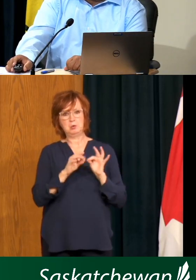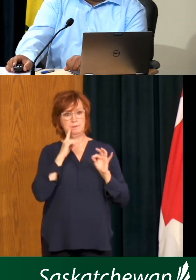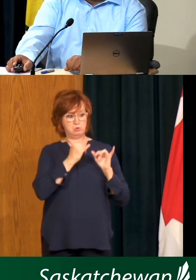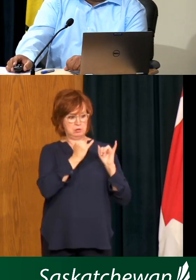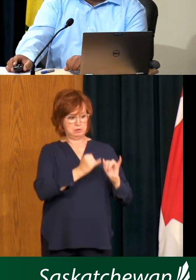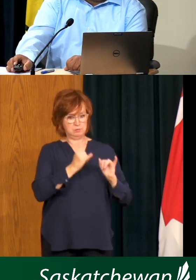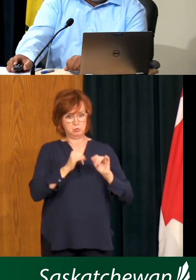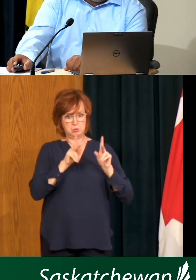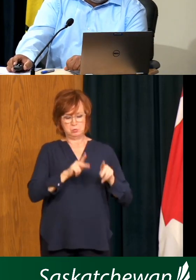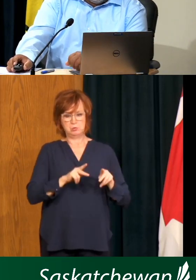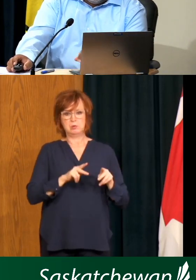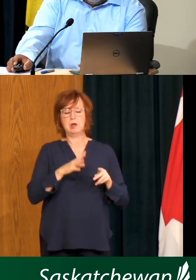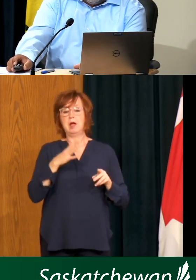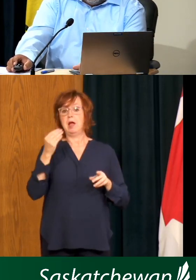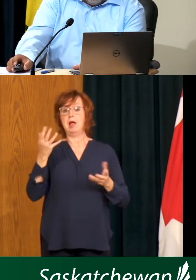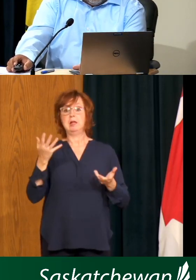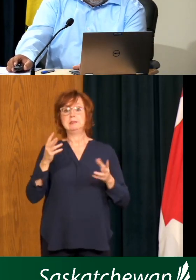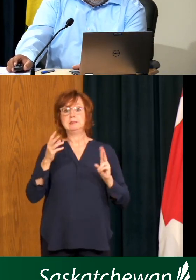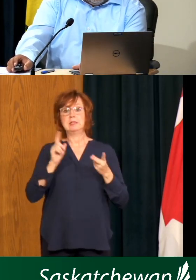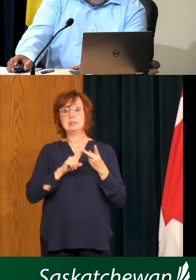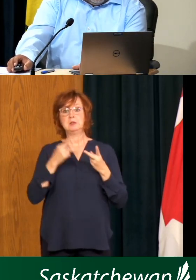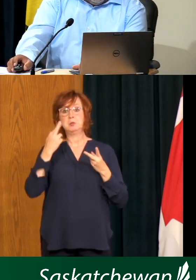have outbreaks to control outbreaks.